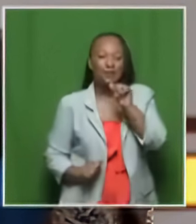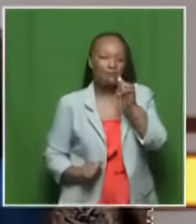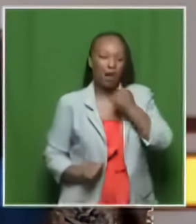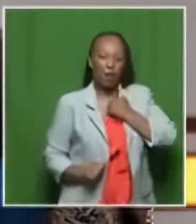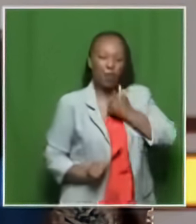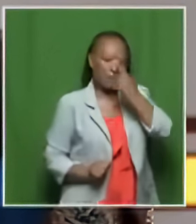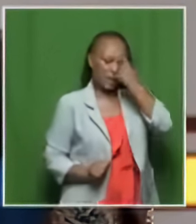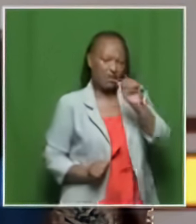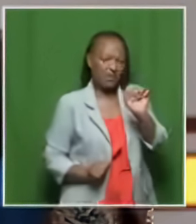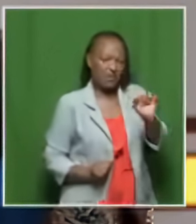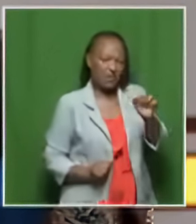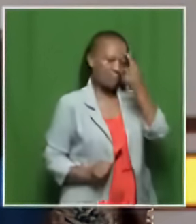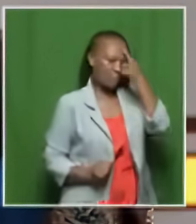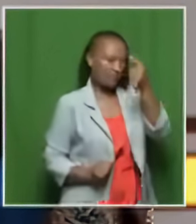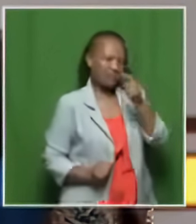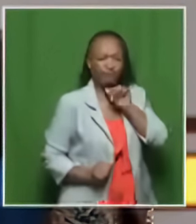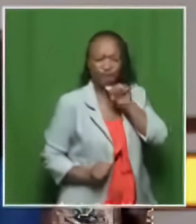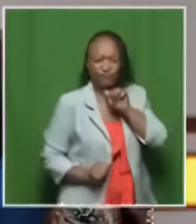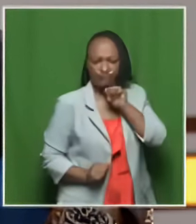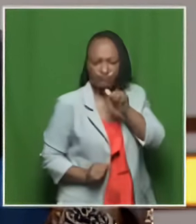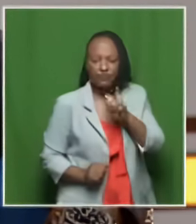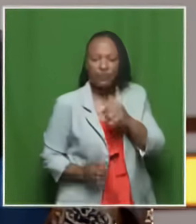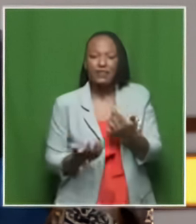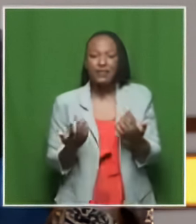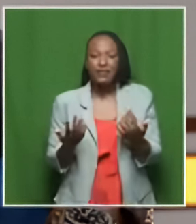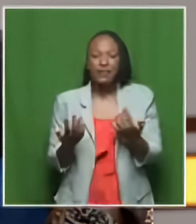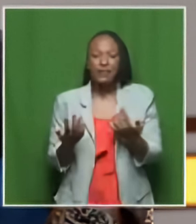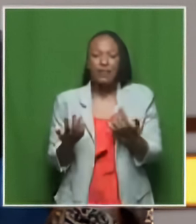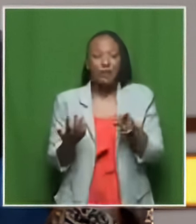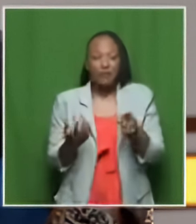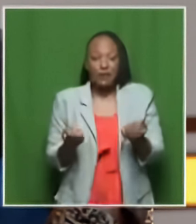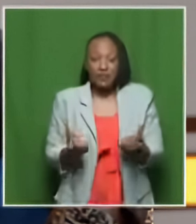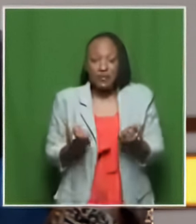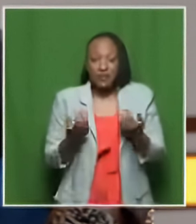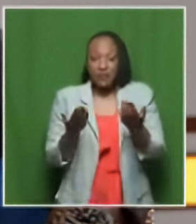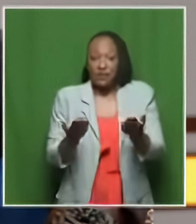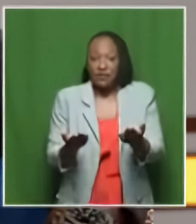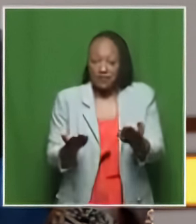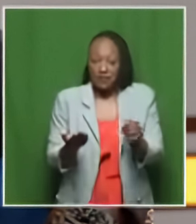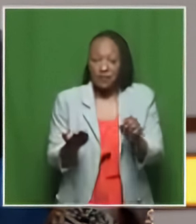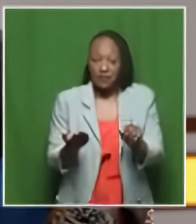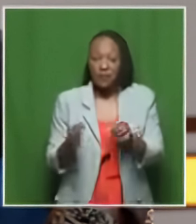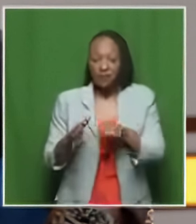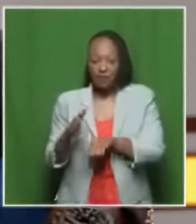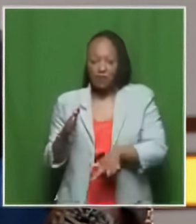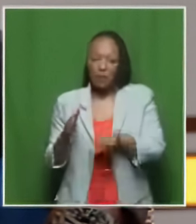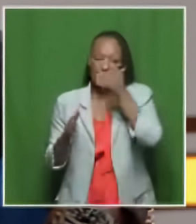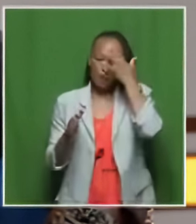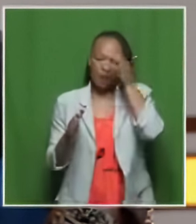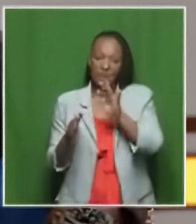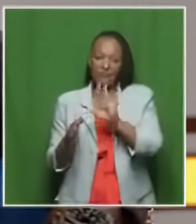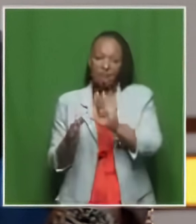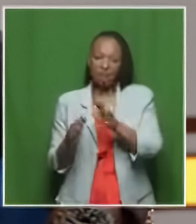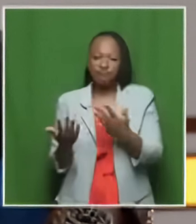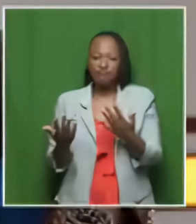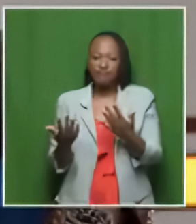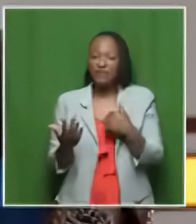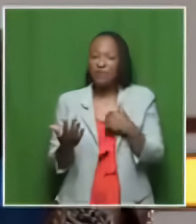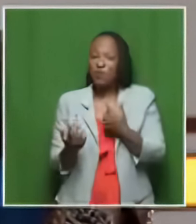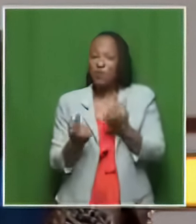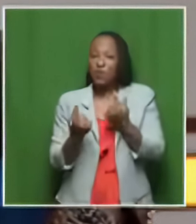differences. Because on the cold front of service delivery is local government. So if we're going to